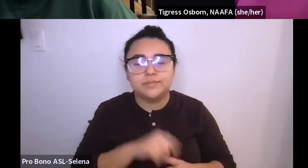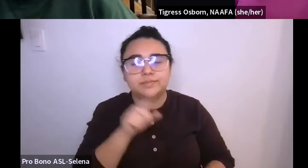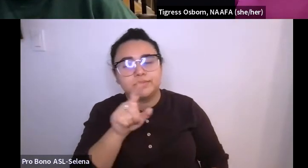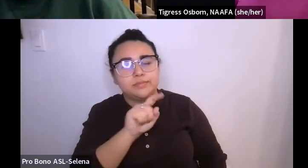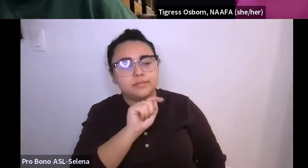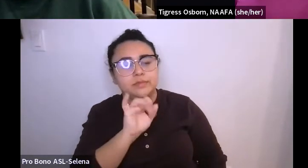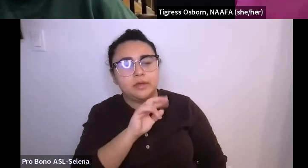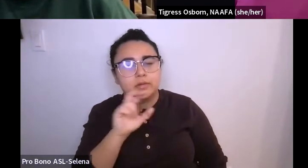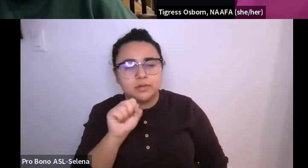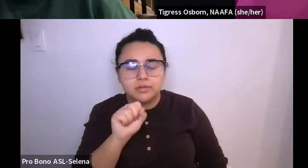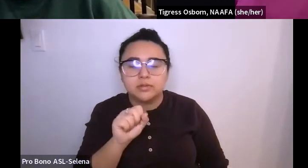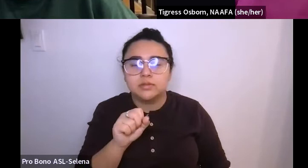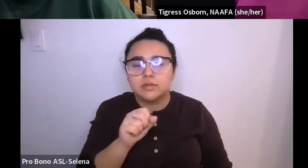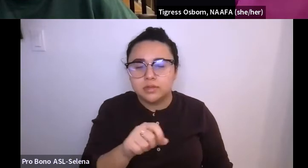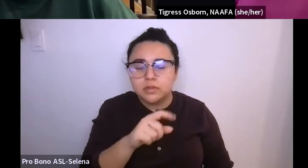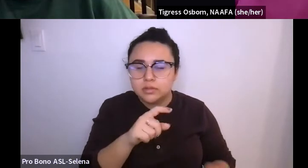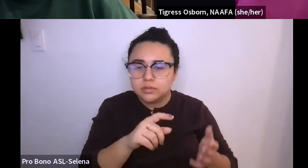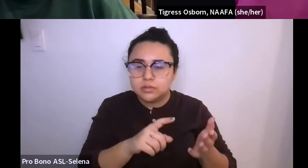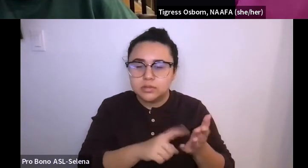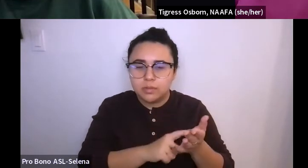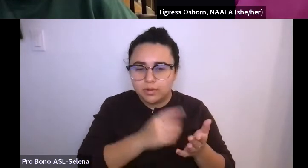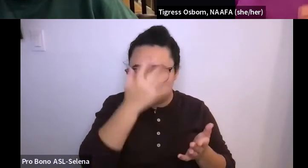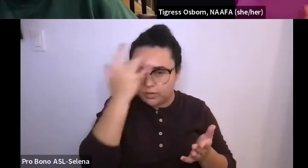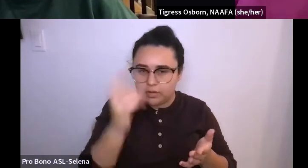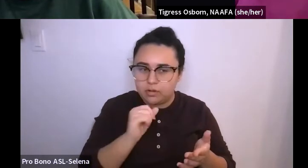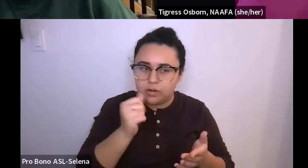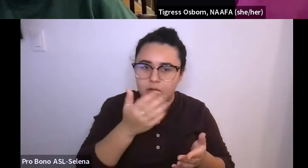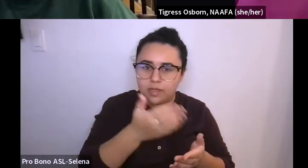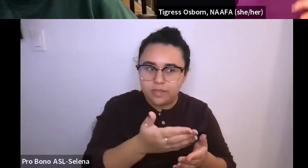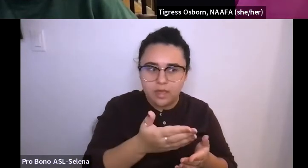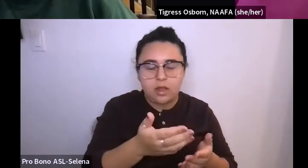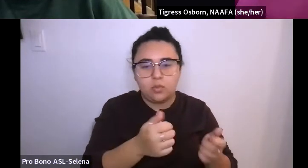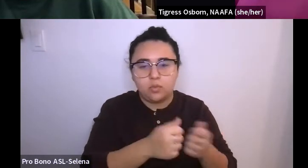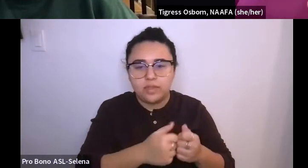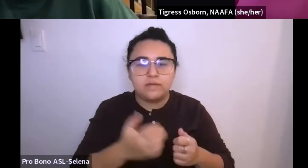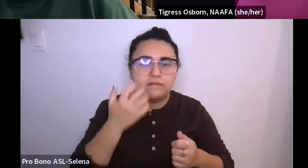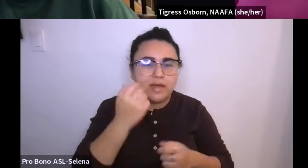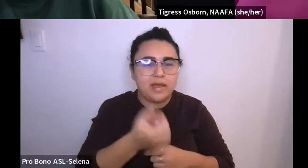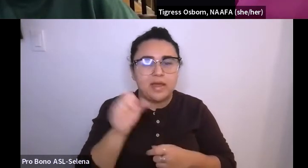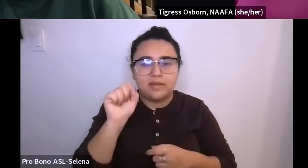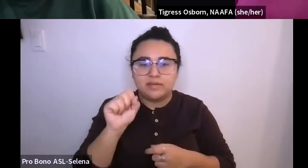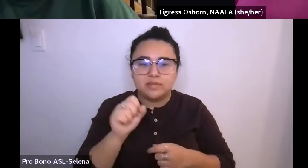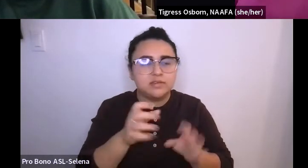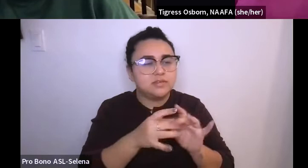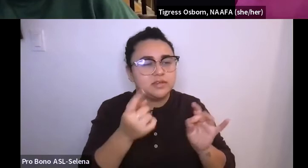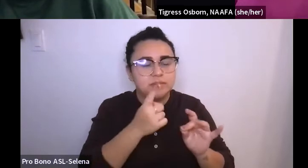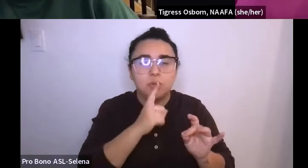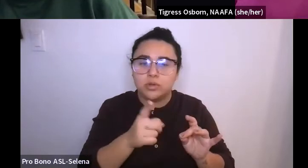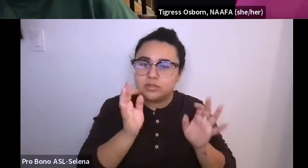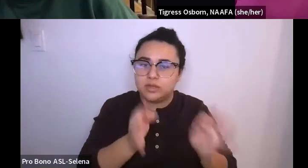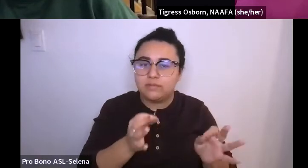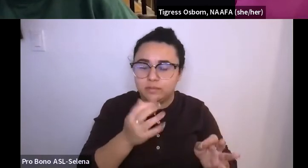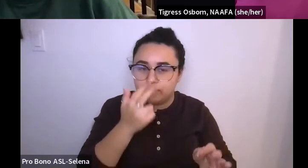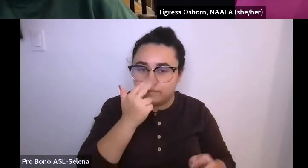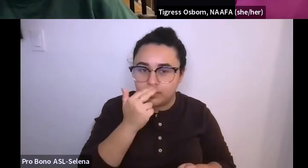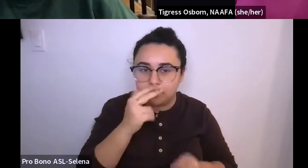sometimes forget that you're not in fat activist company and say things that would definitely be funny to people who sort